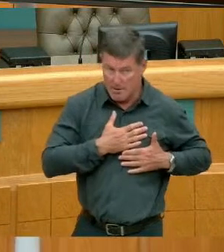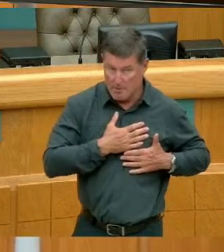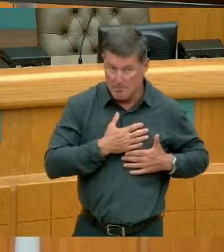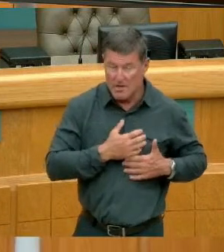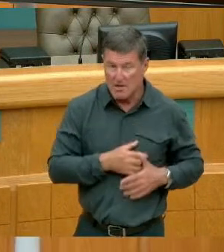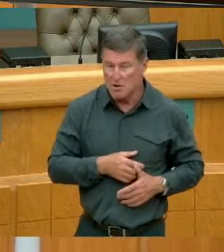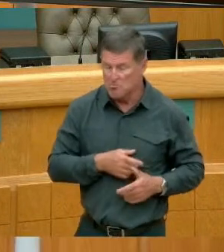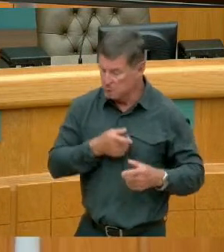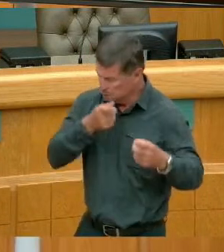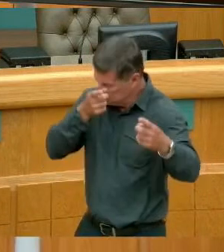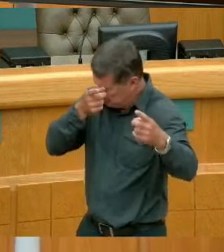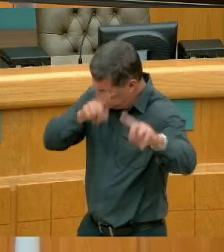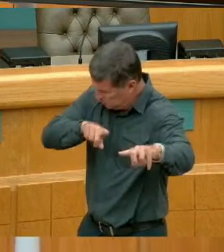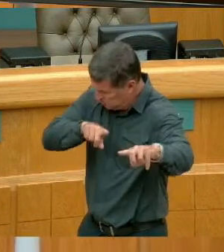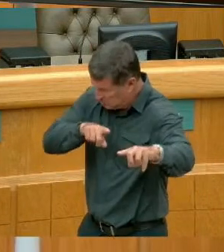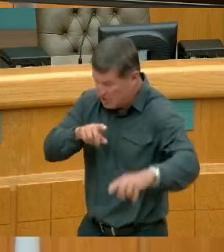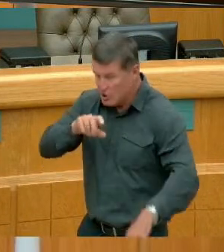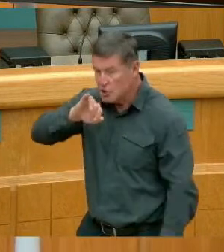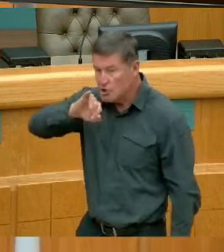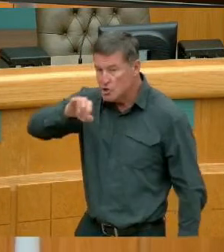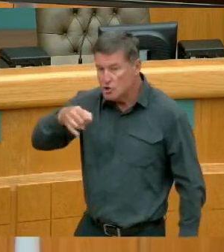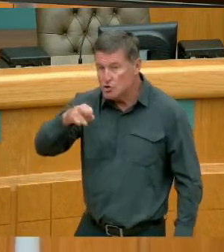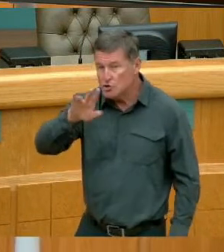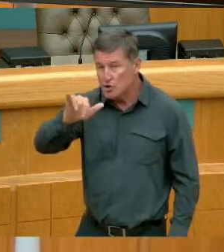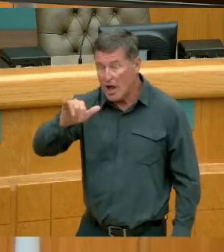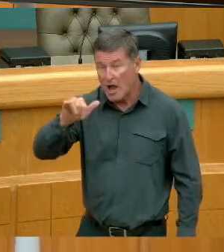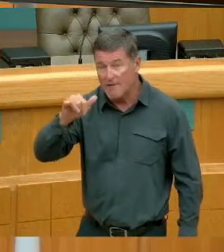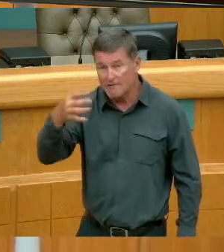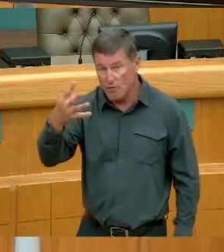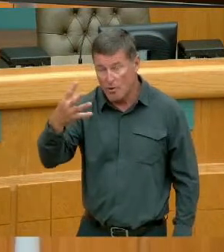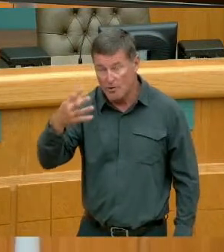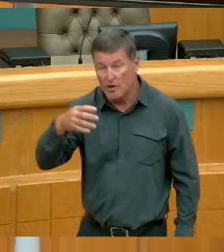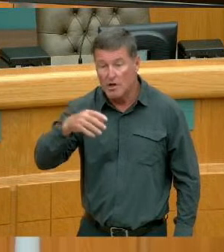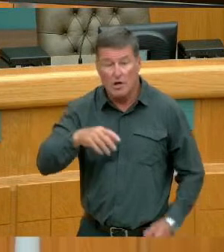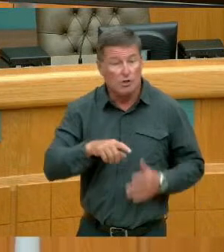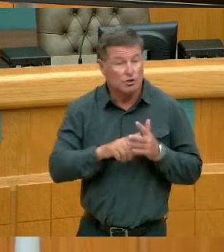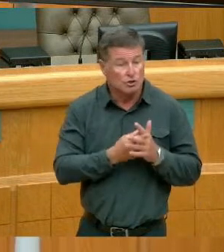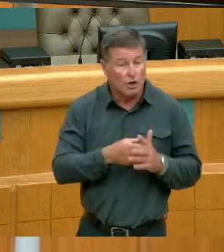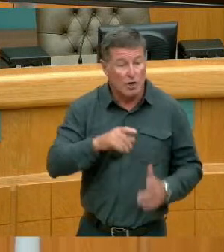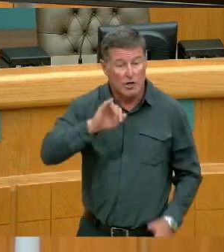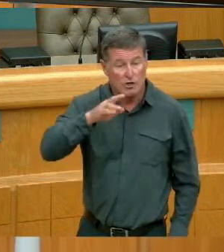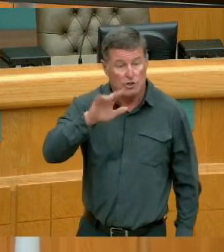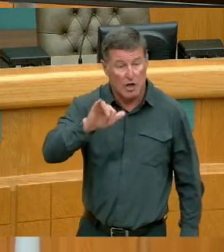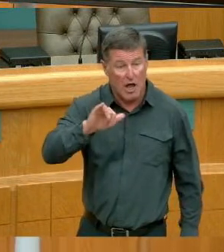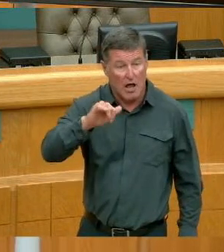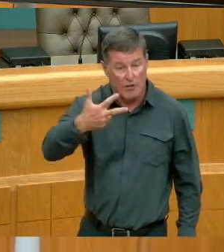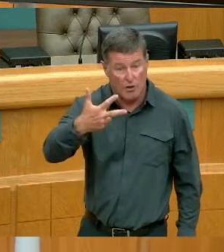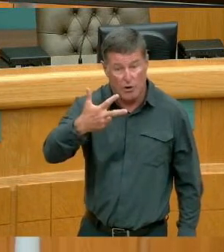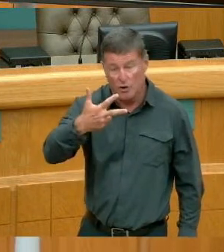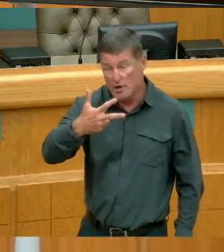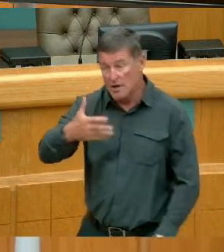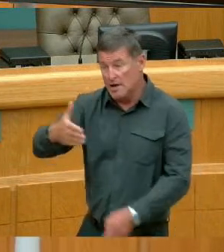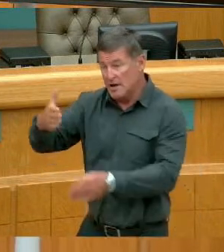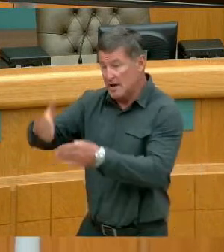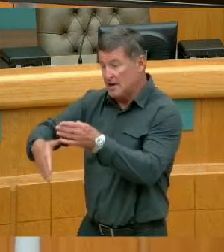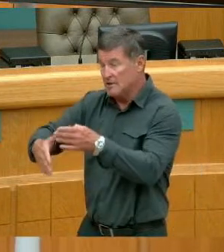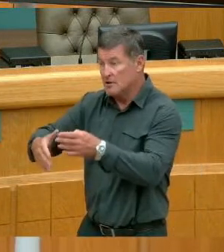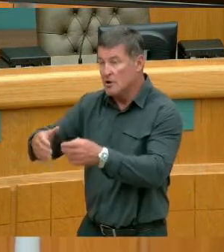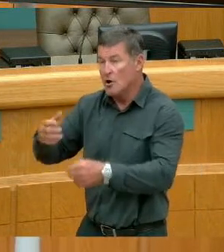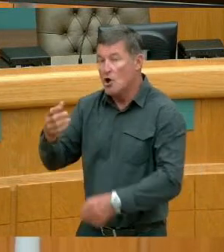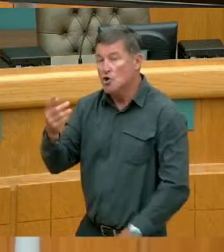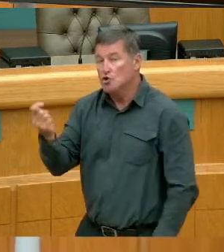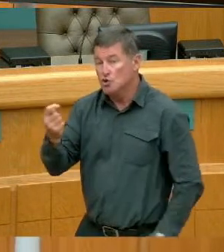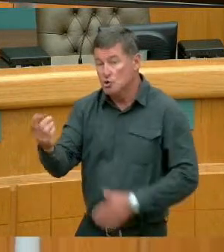we believe for the July 4th weekend, commencing Friday, July 3rd, and ending basically at sunrise on